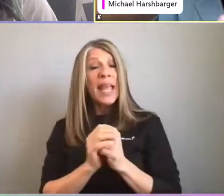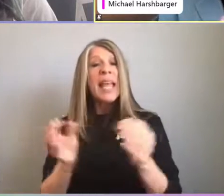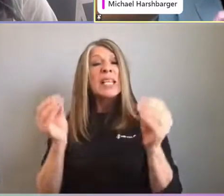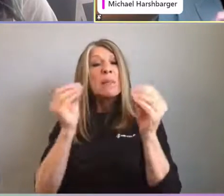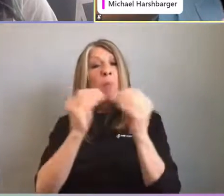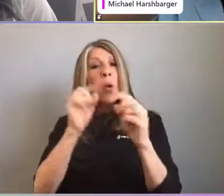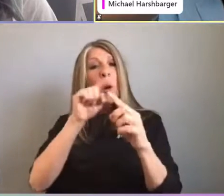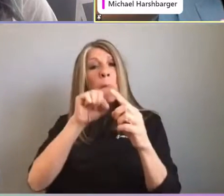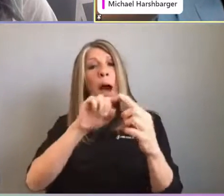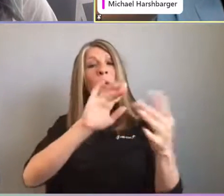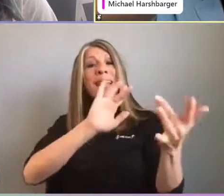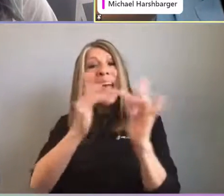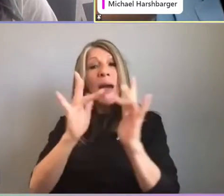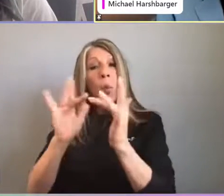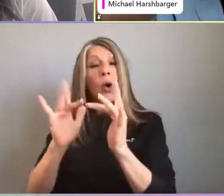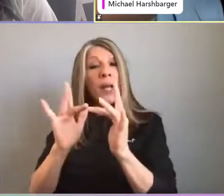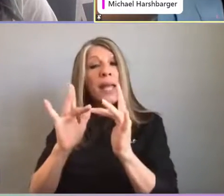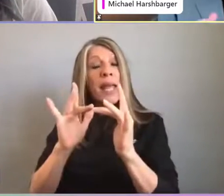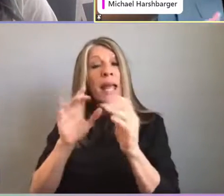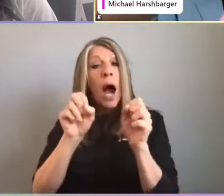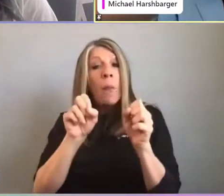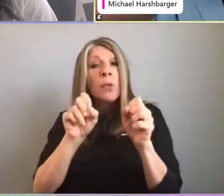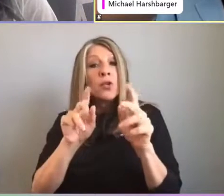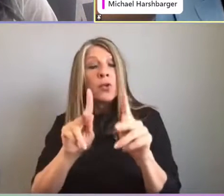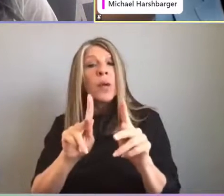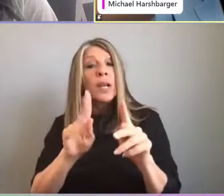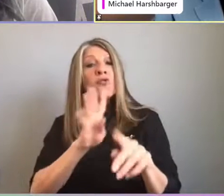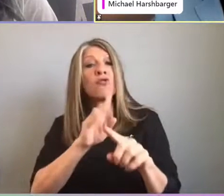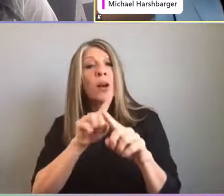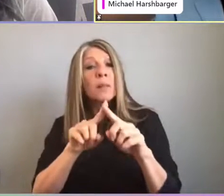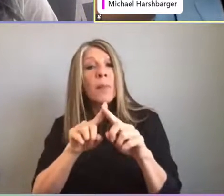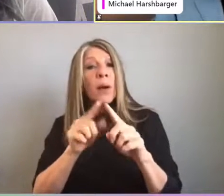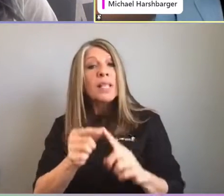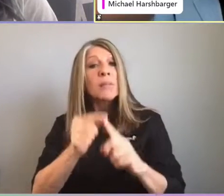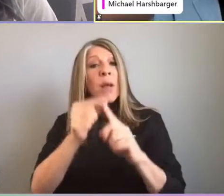those networking opportunities that you talked about, and